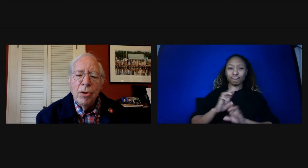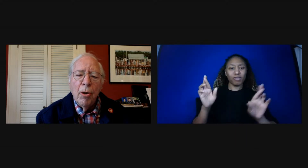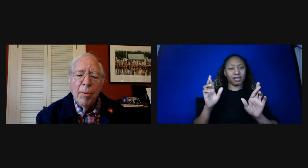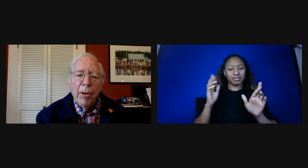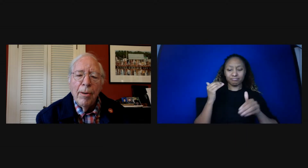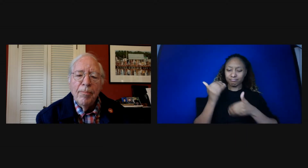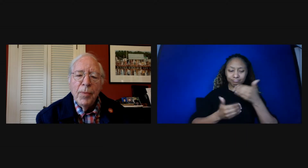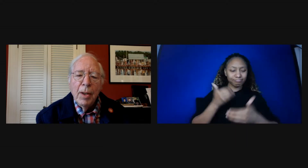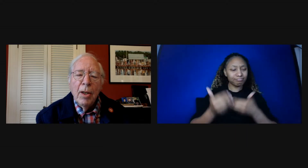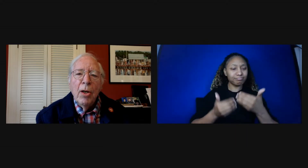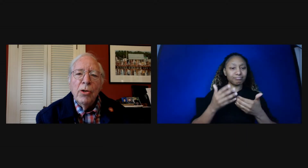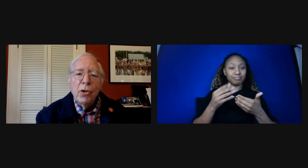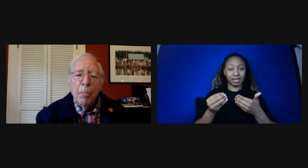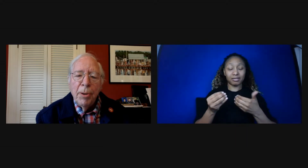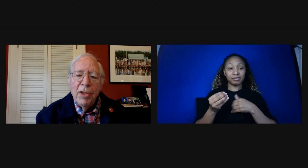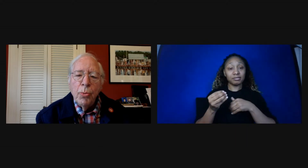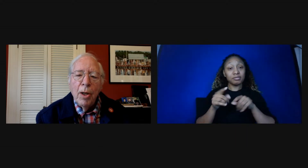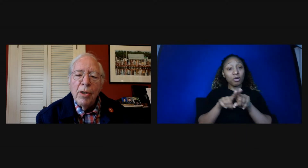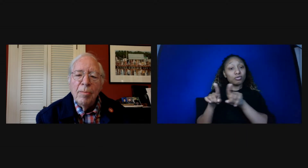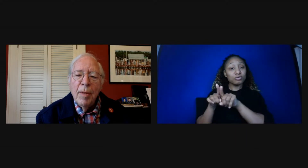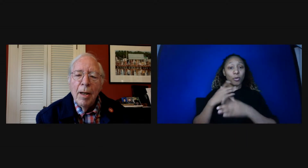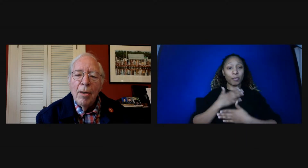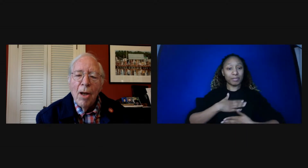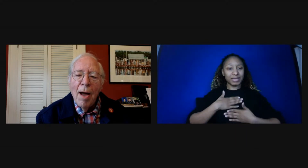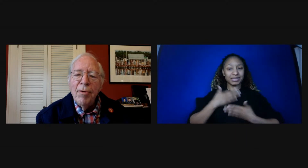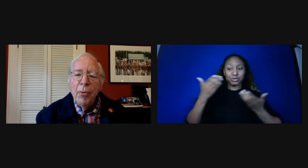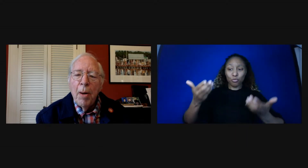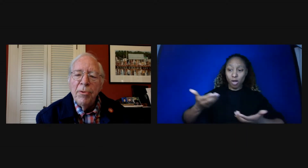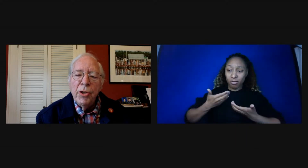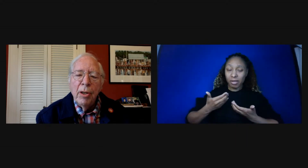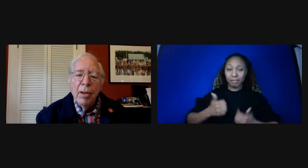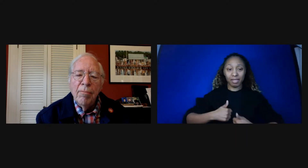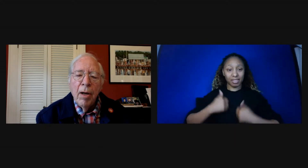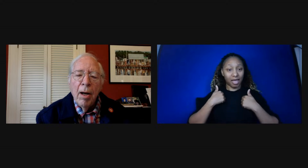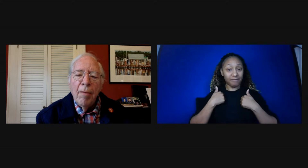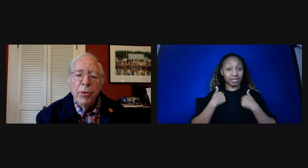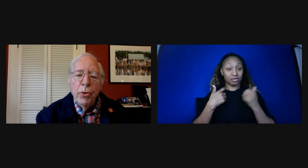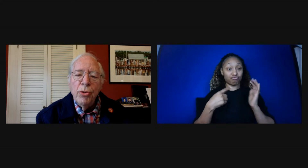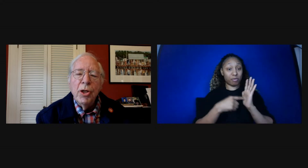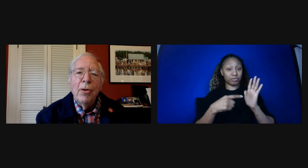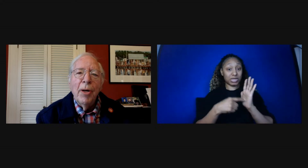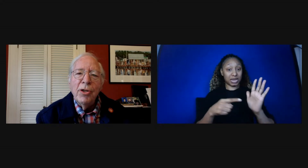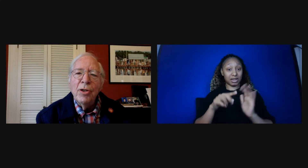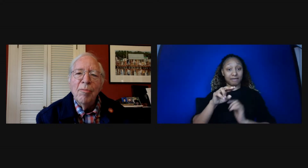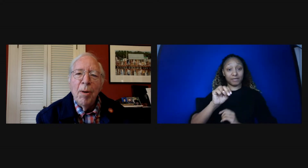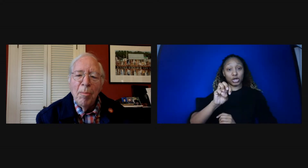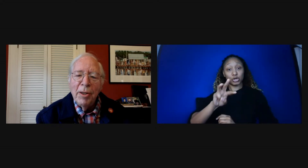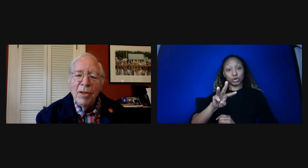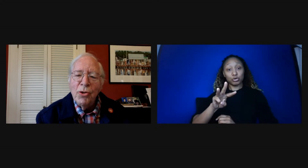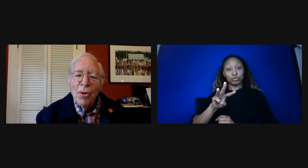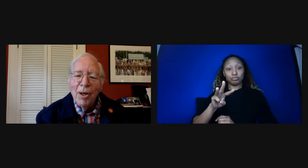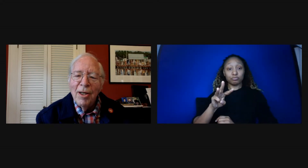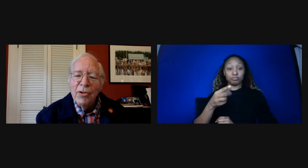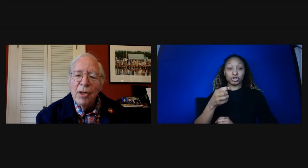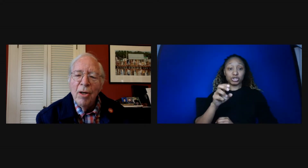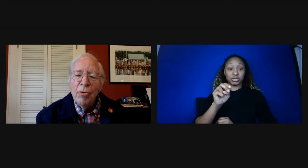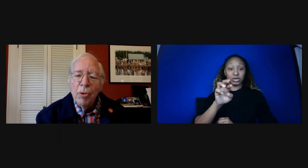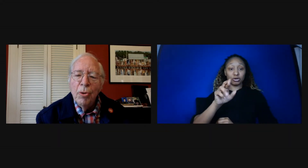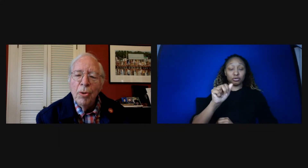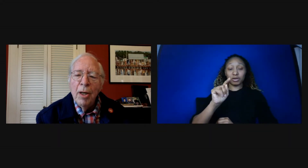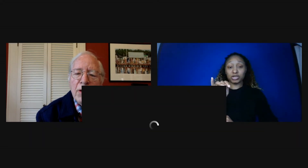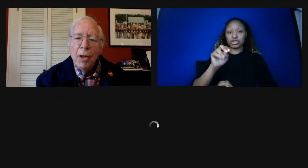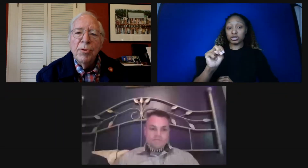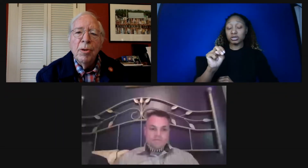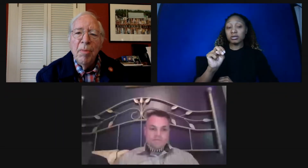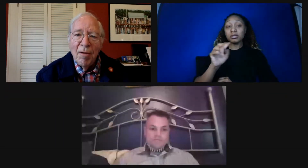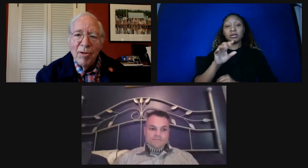an interpreter. So please welcome a lively representative of the new generation of public historians,